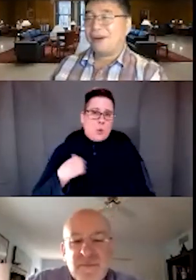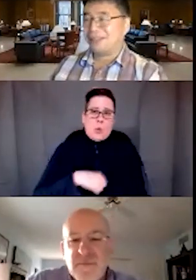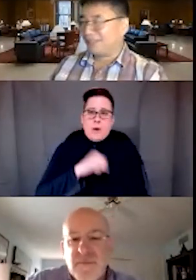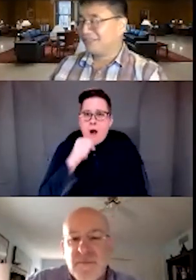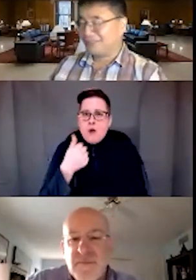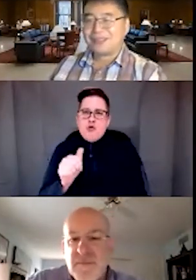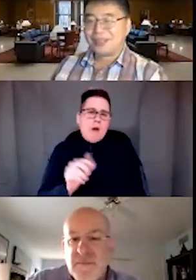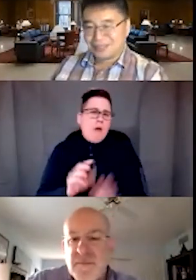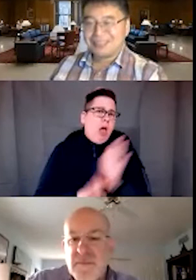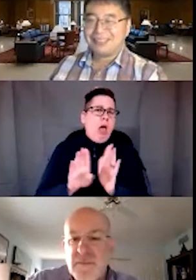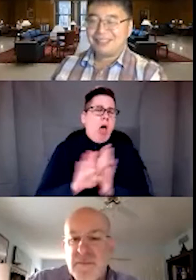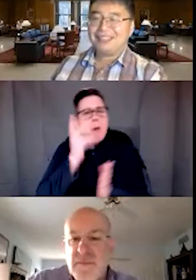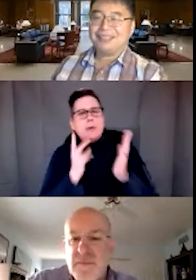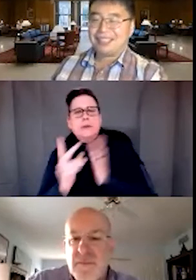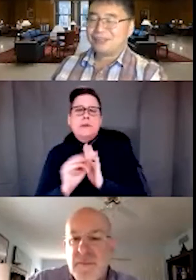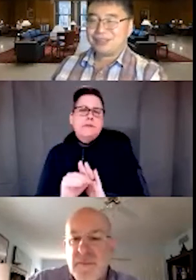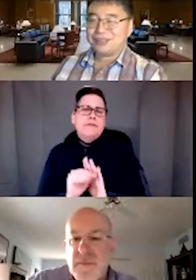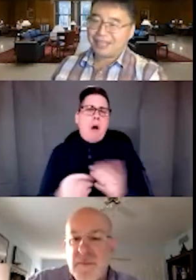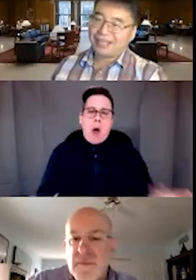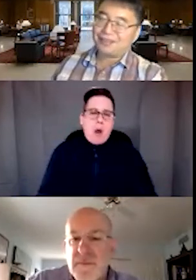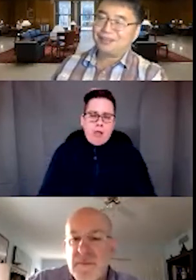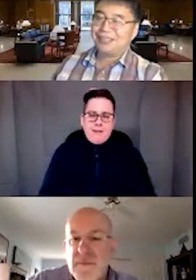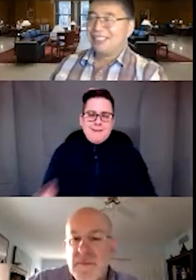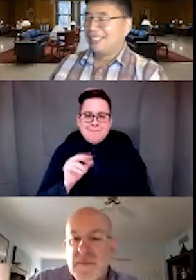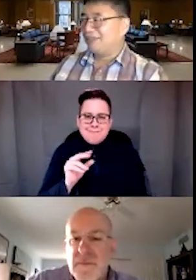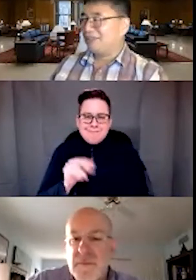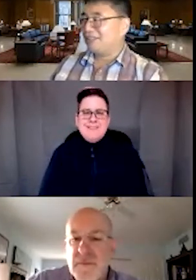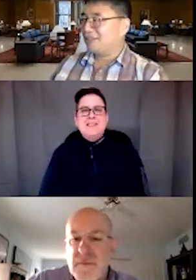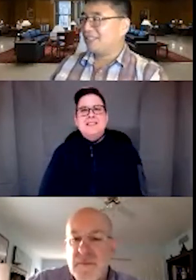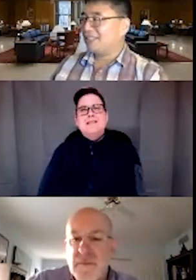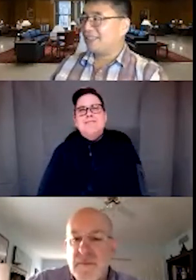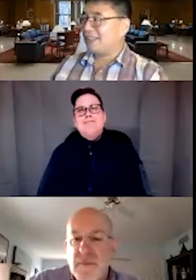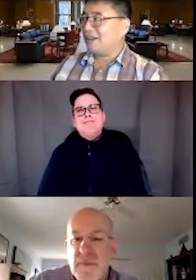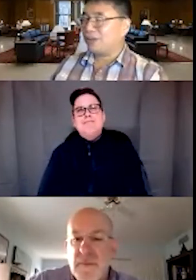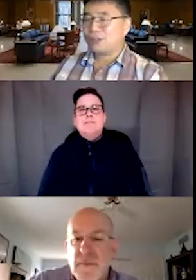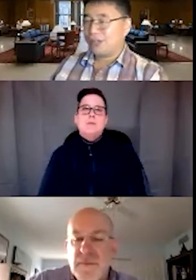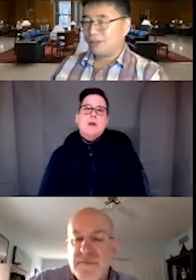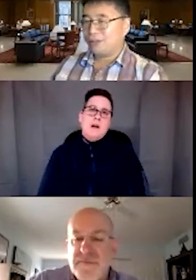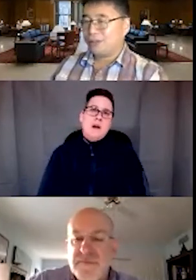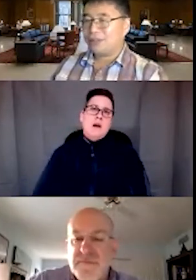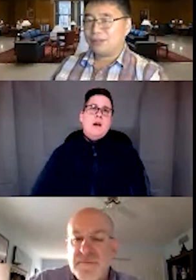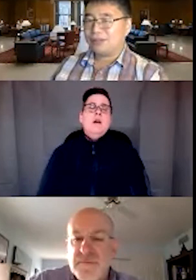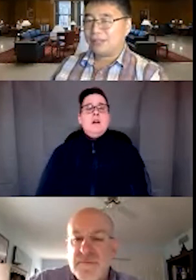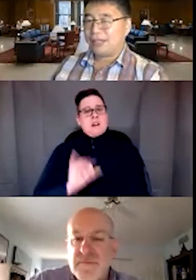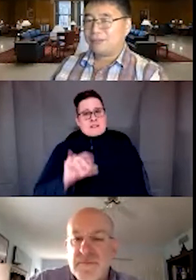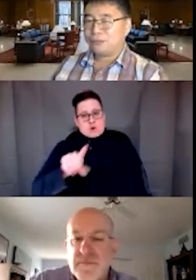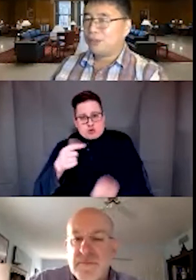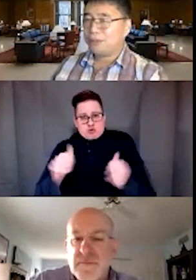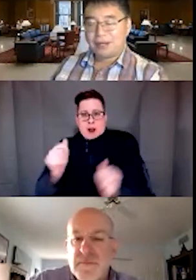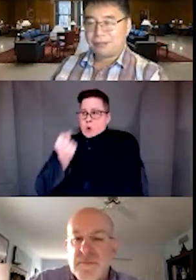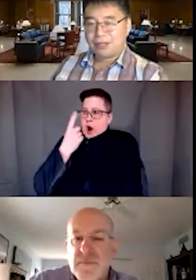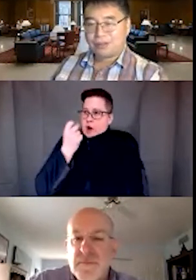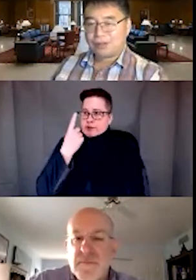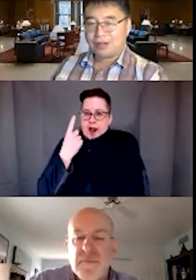predictive model necessarily, right? We're not trying to do that. So, you know, to the extent that all you're trying to do is to understand who